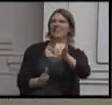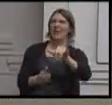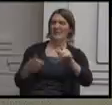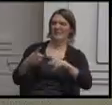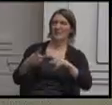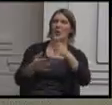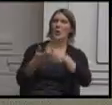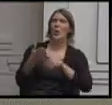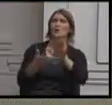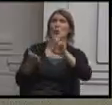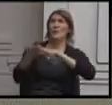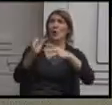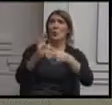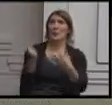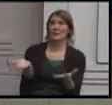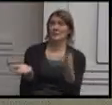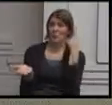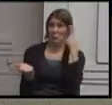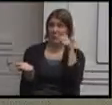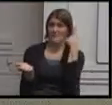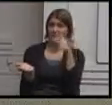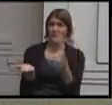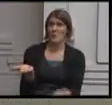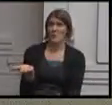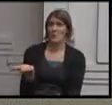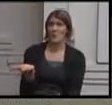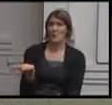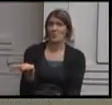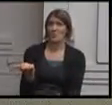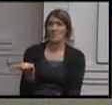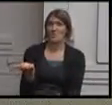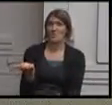purpose of the Downtown Alliance? Yeah. And,